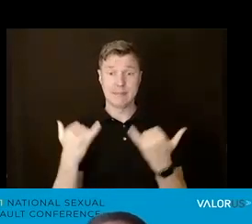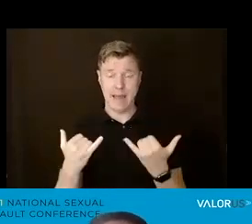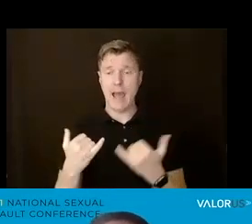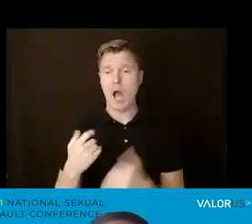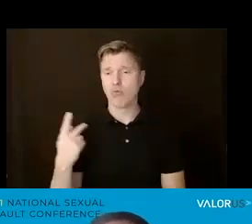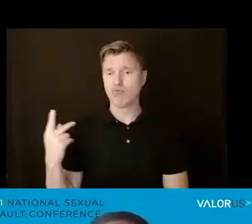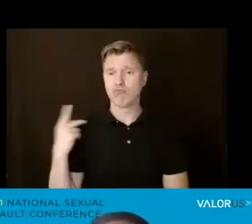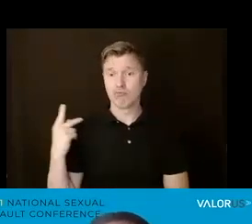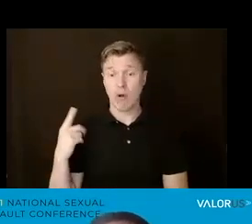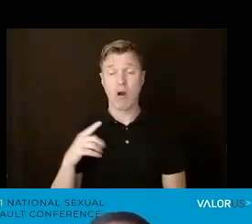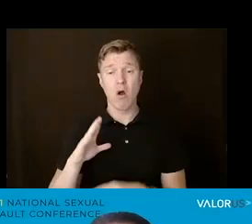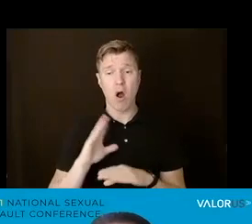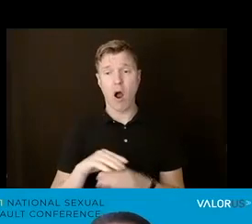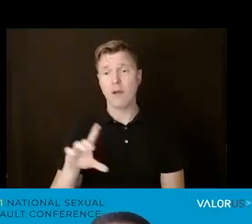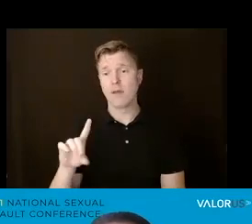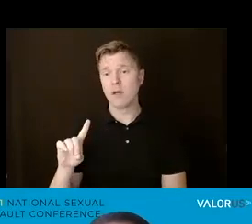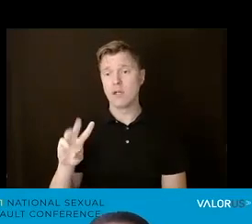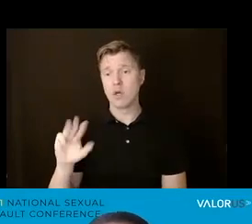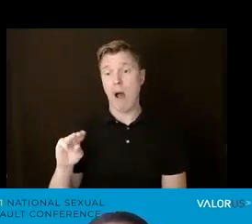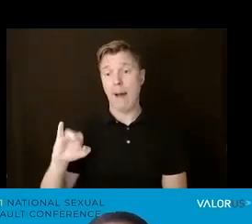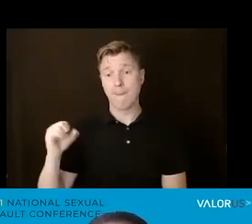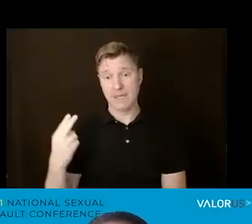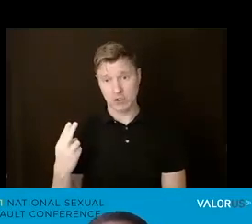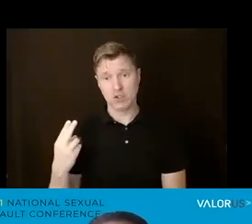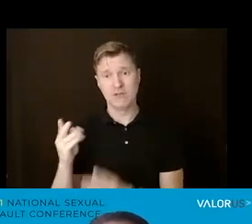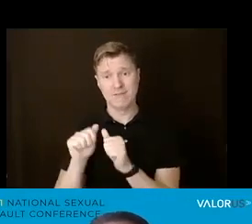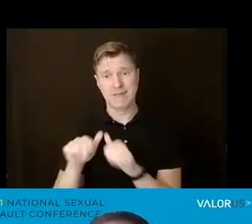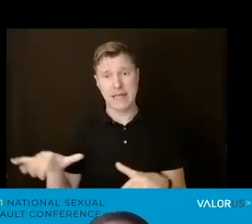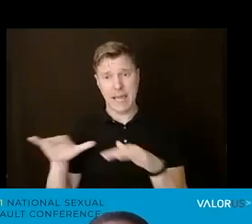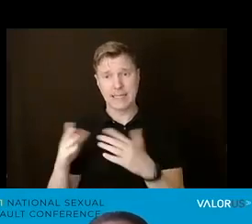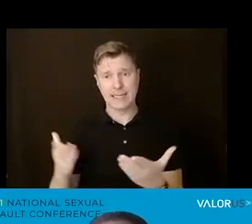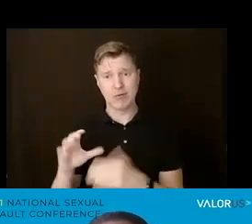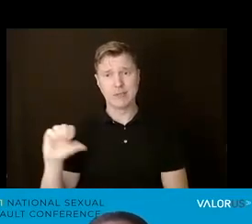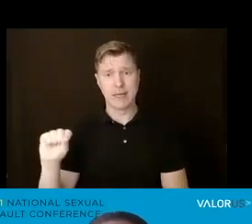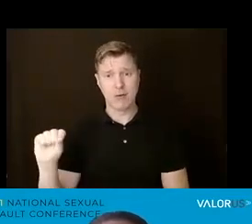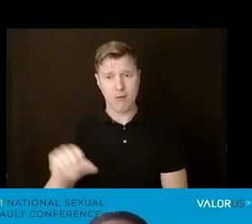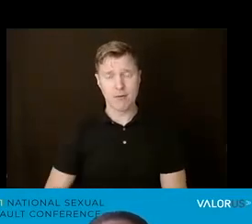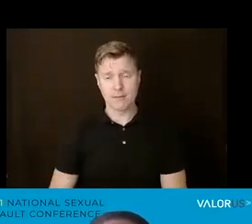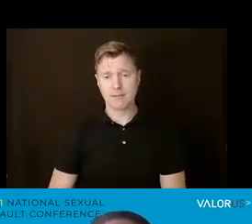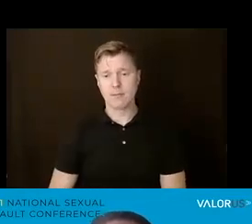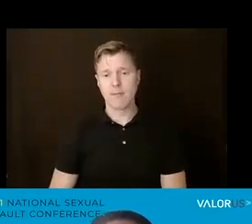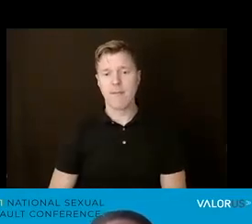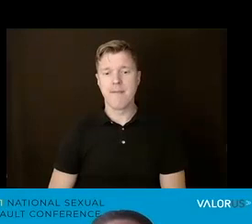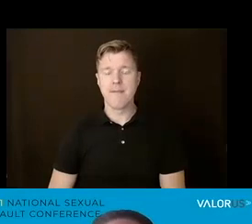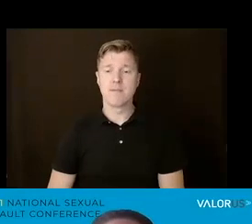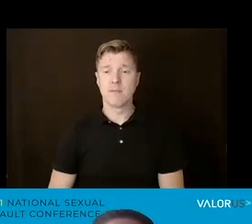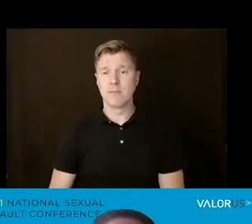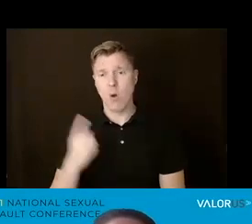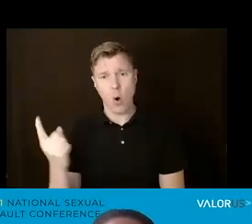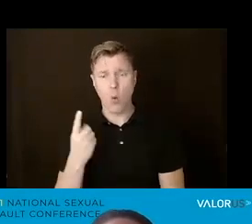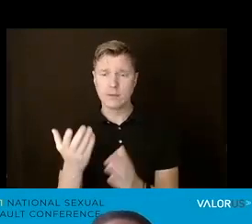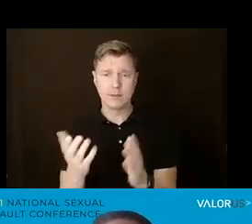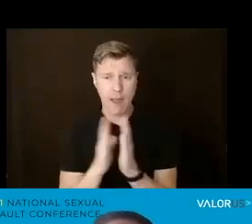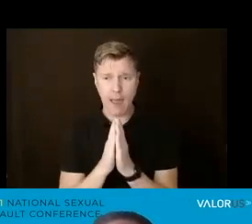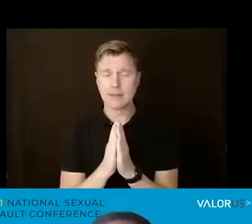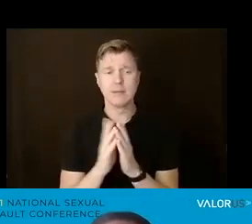on the Duwamish land here in Seattle, and they always ask that people